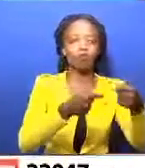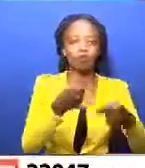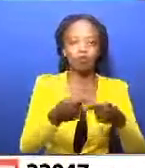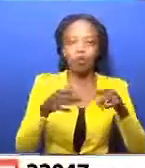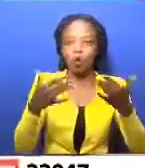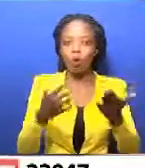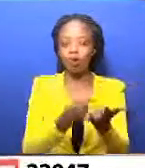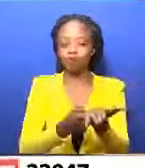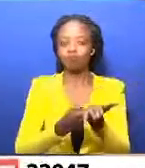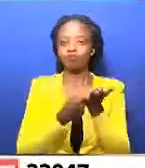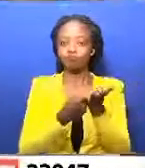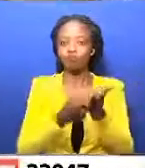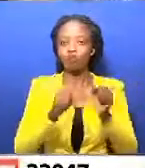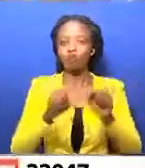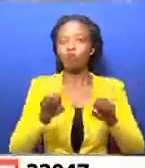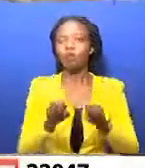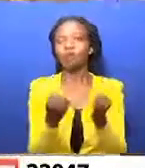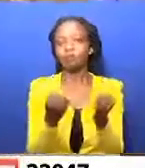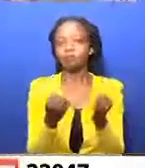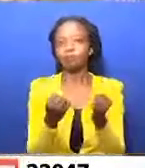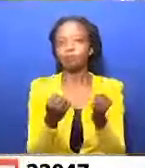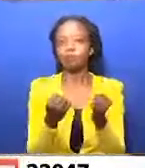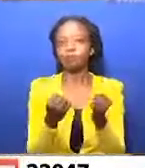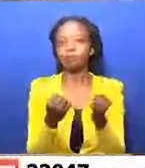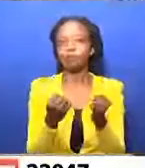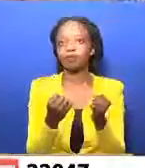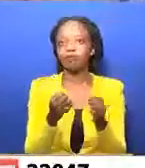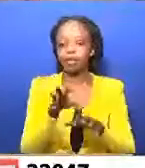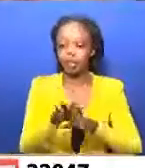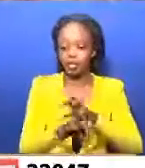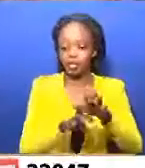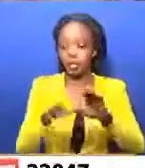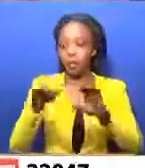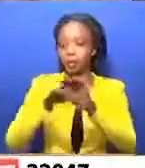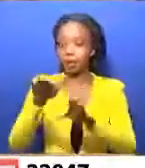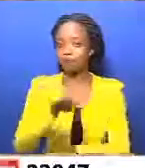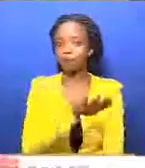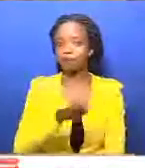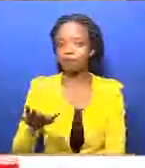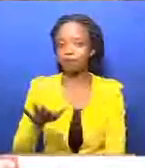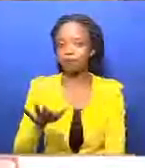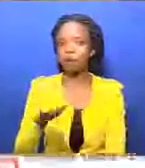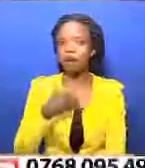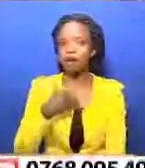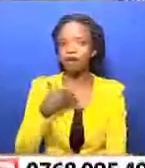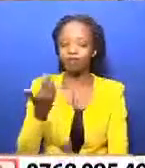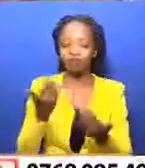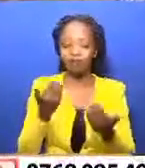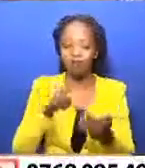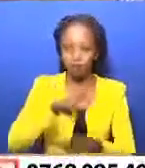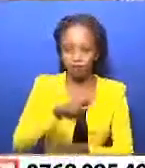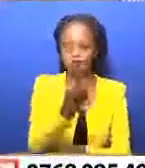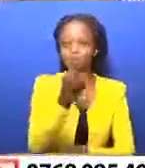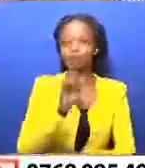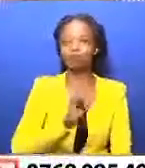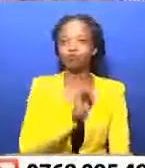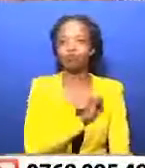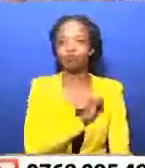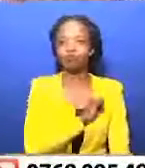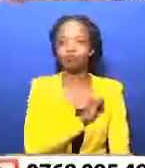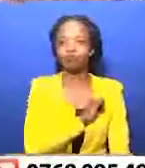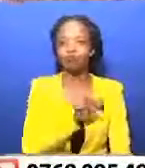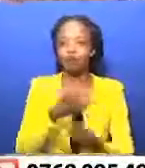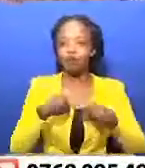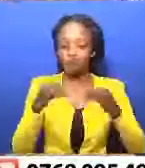or a discussion of that nature will happen. Meanwhile, Kirinyaga members of parliament have piled pressure on Senate to hold a